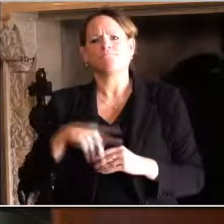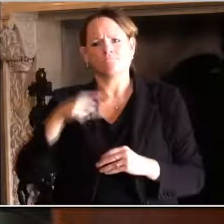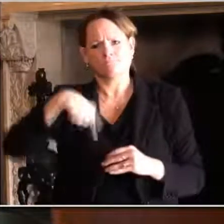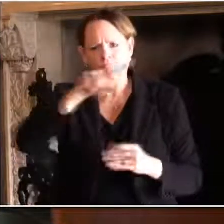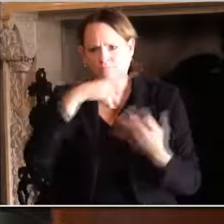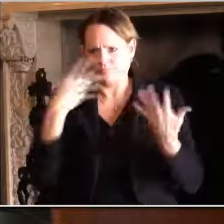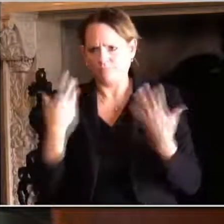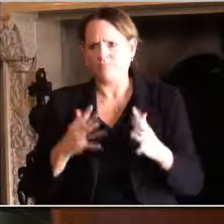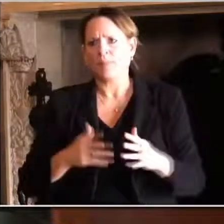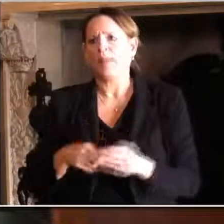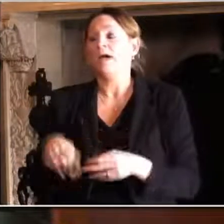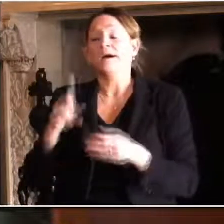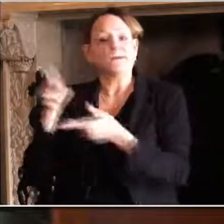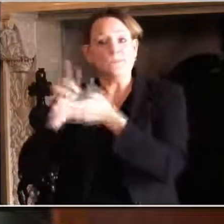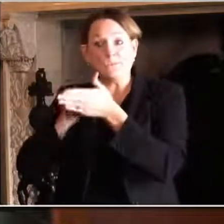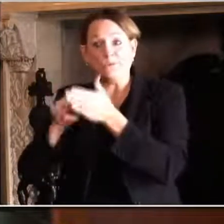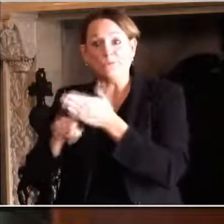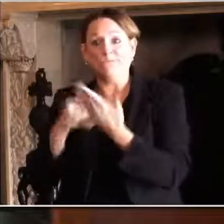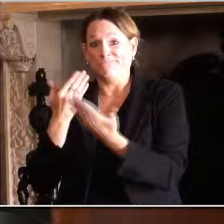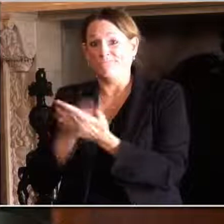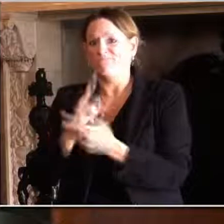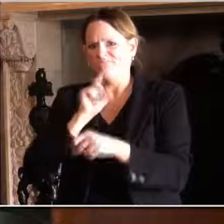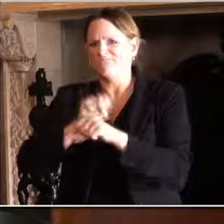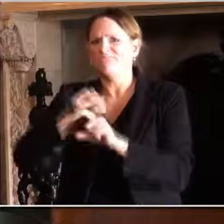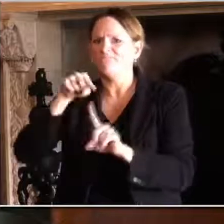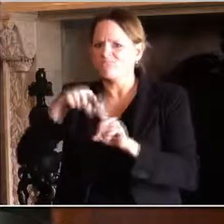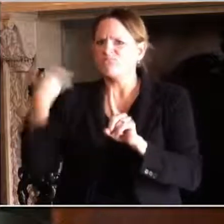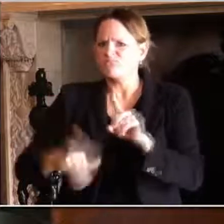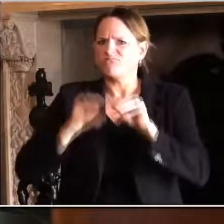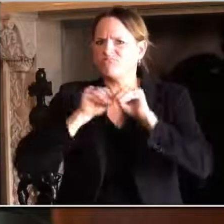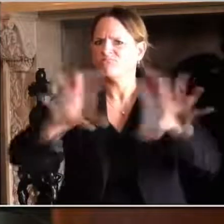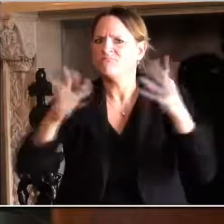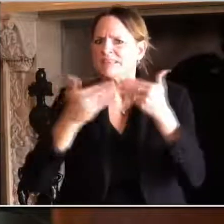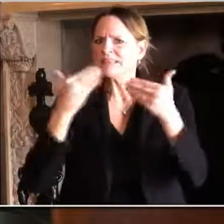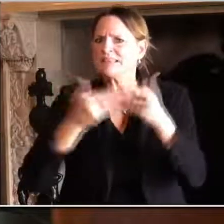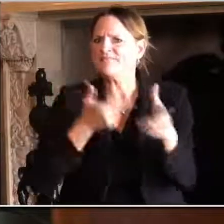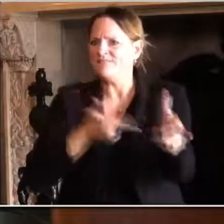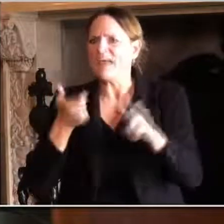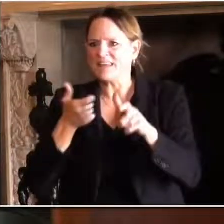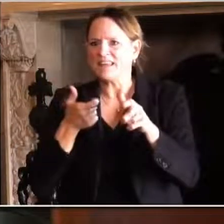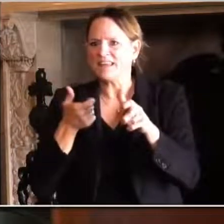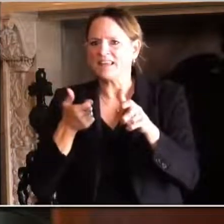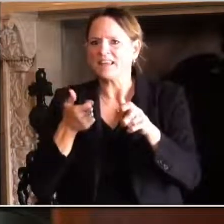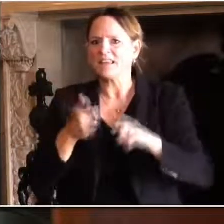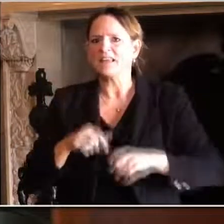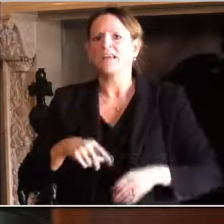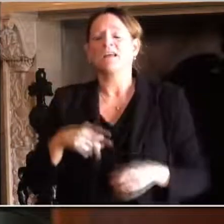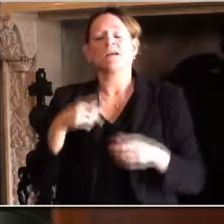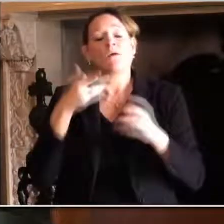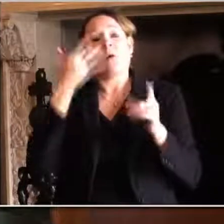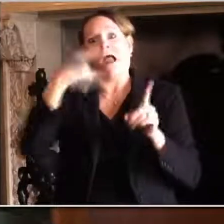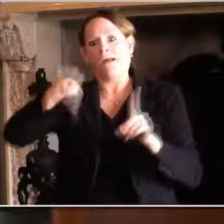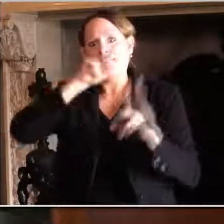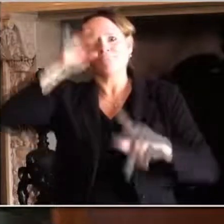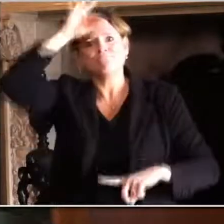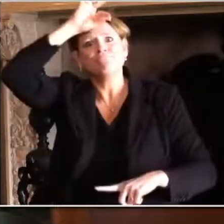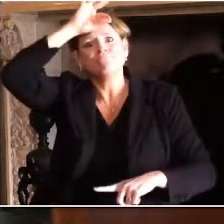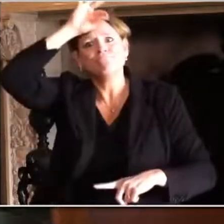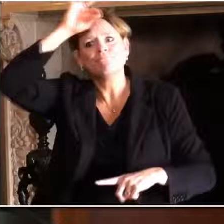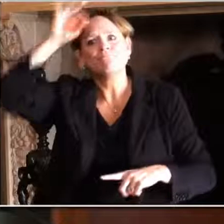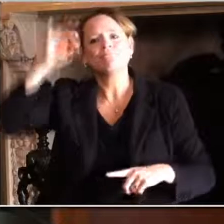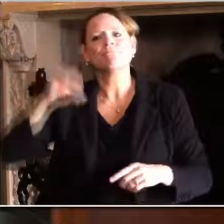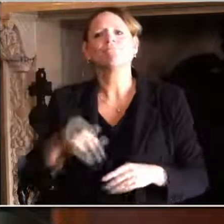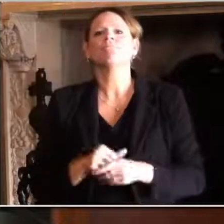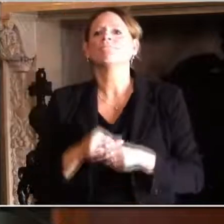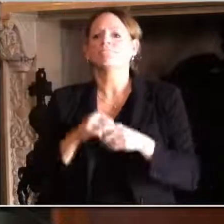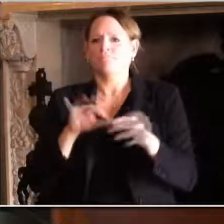the science informing us that people can spread COVID-19 without even knowing it, we need to take every action possible to protect